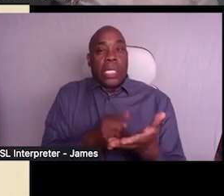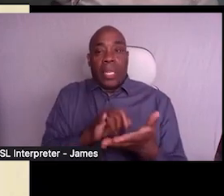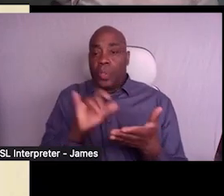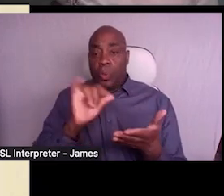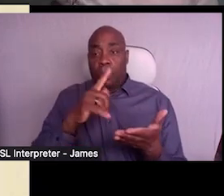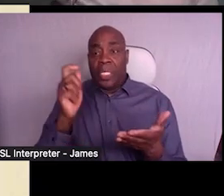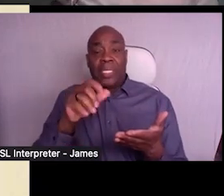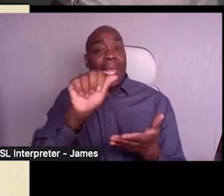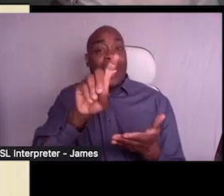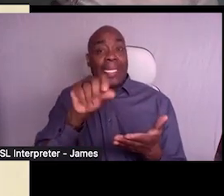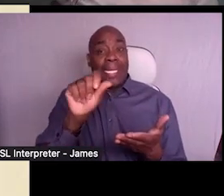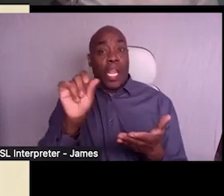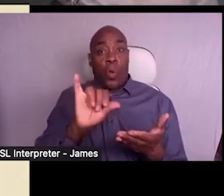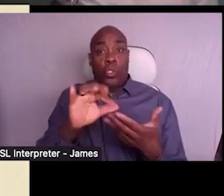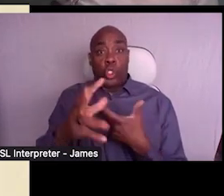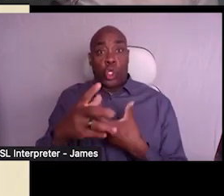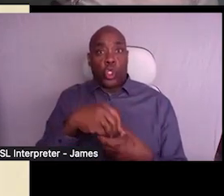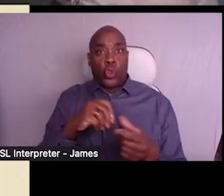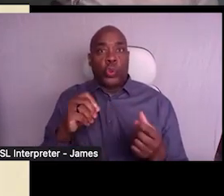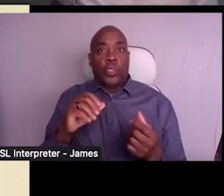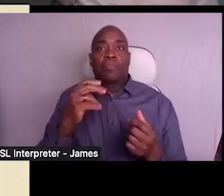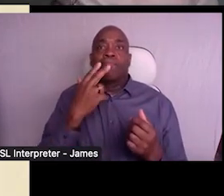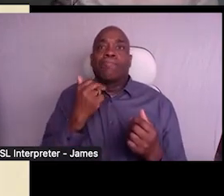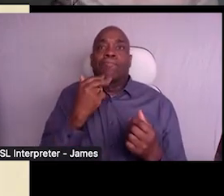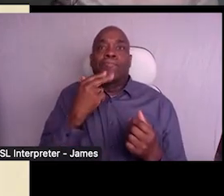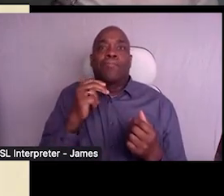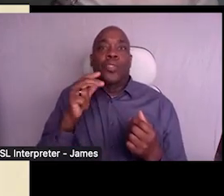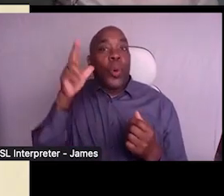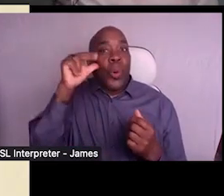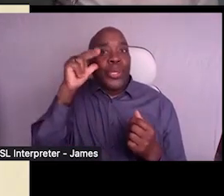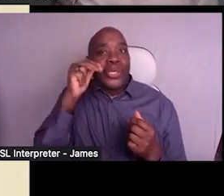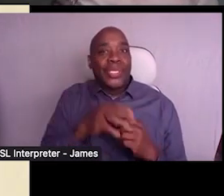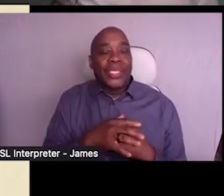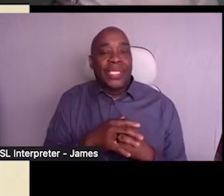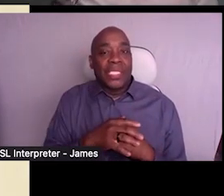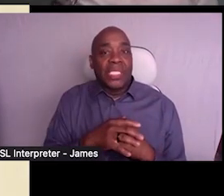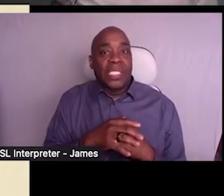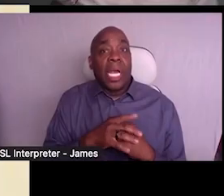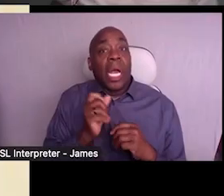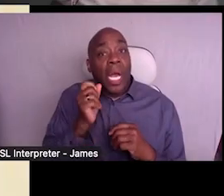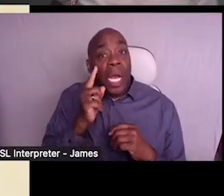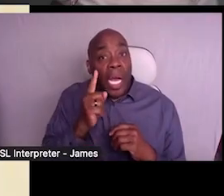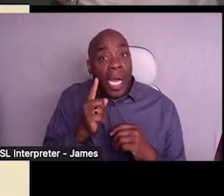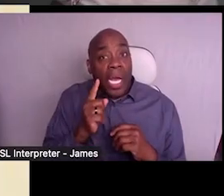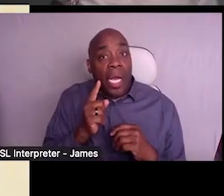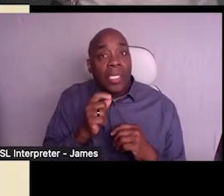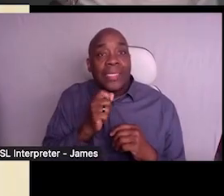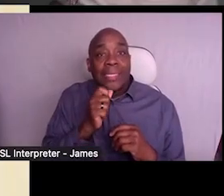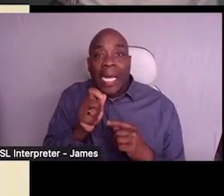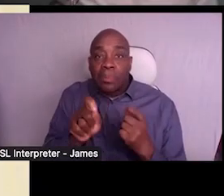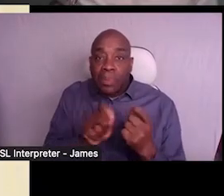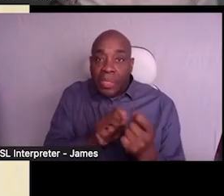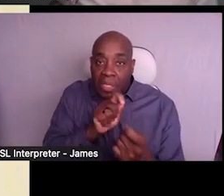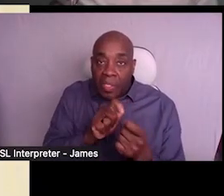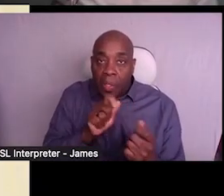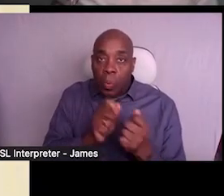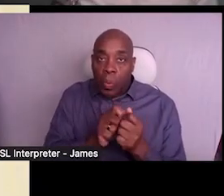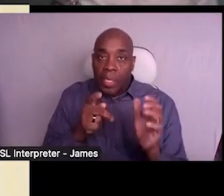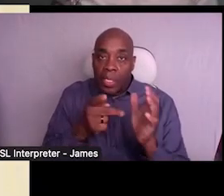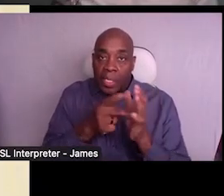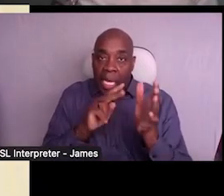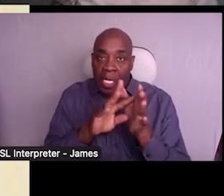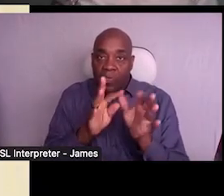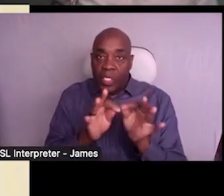Act also includes miniature horses, but not specifically in its definition. What it says